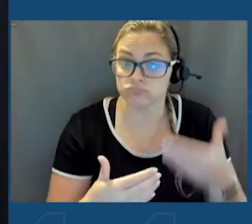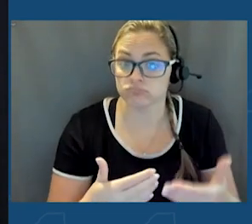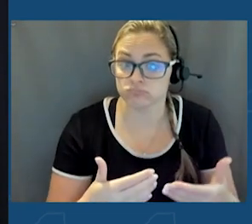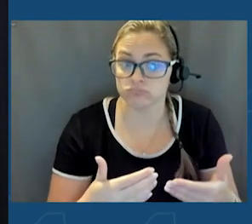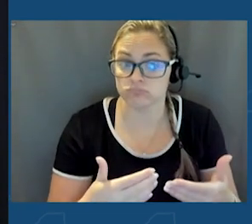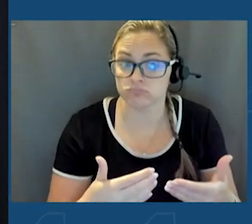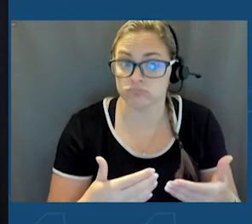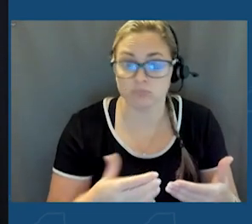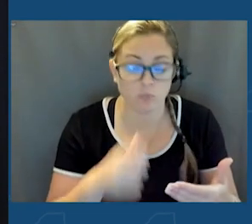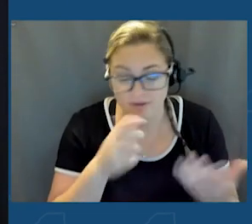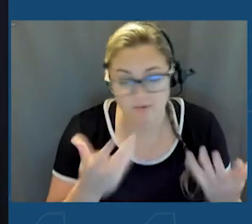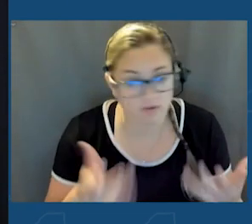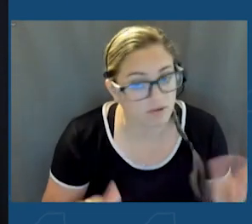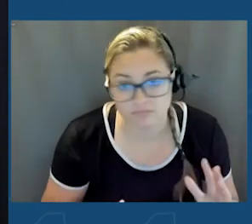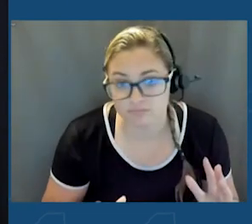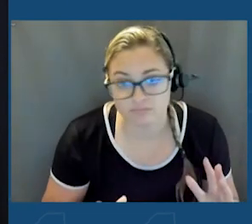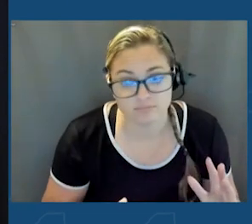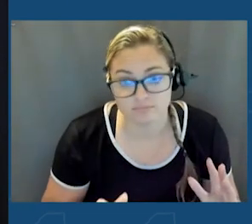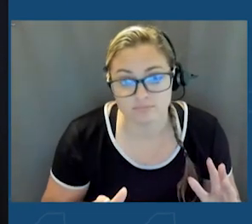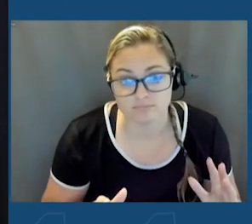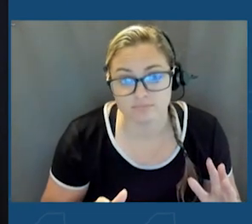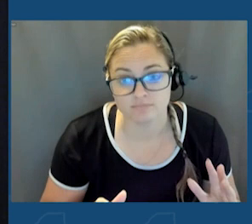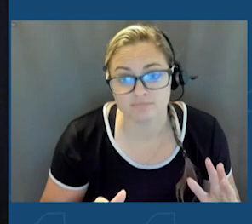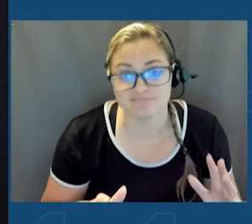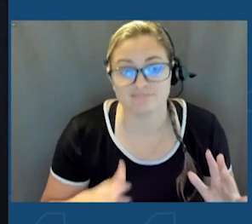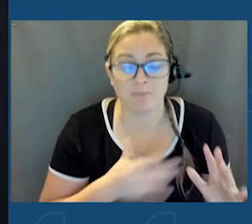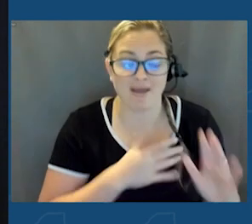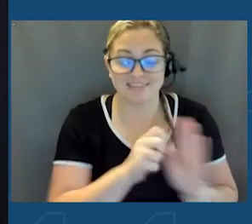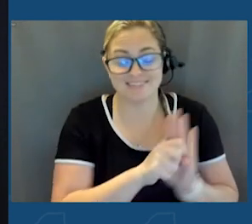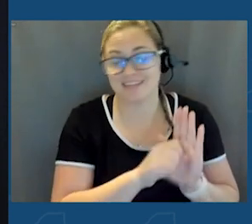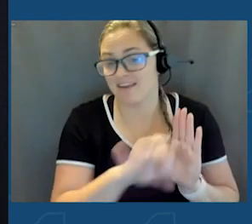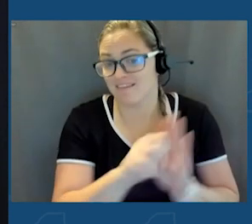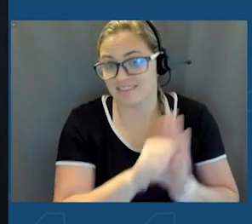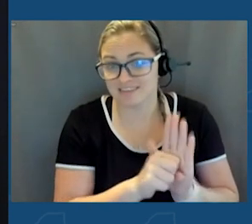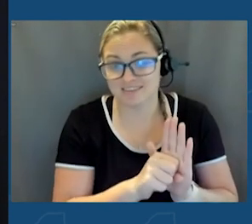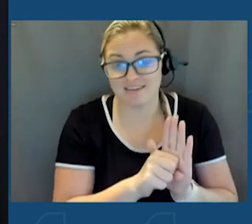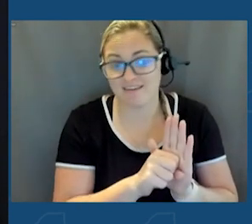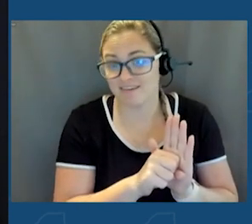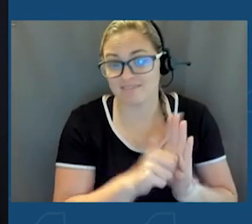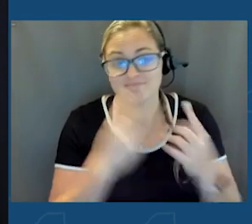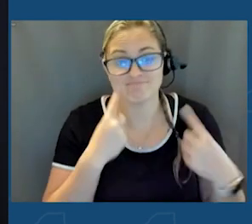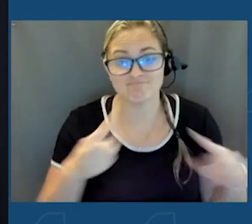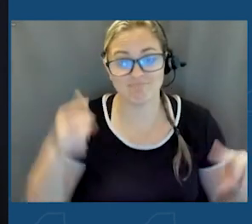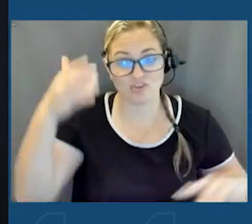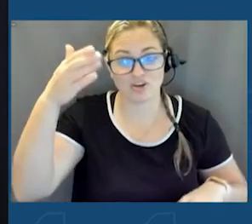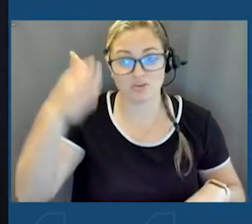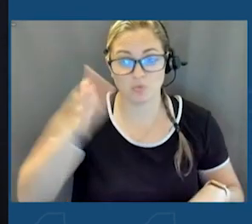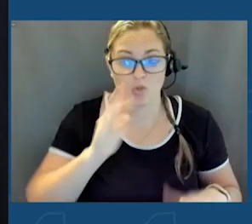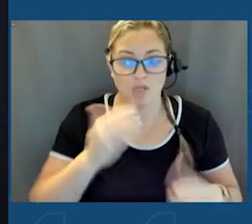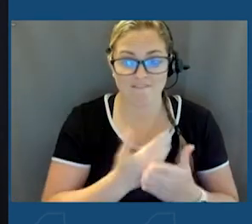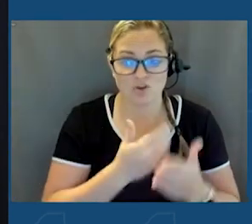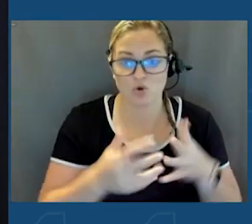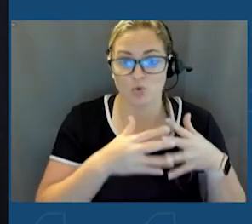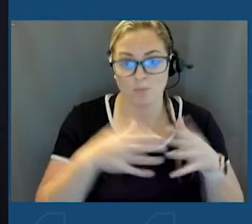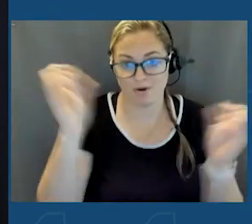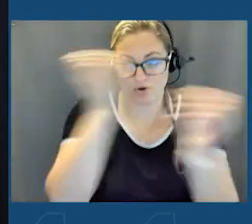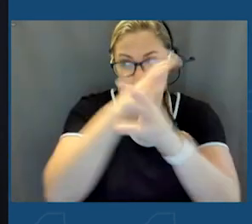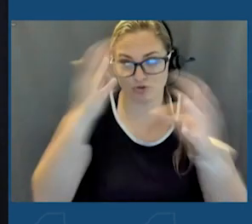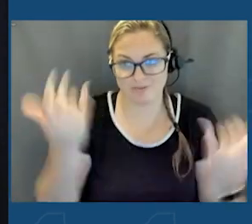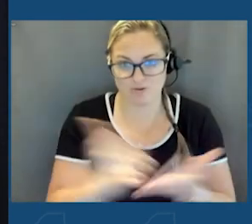We're not done. In my State of the State address, I promise that we're going to have a new American dream here in New